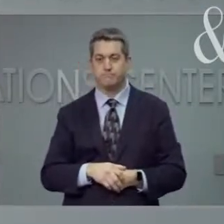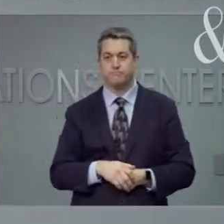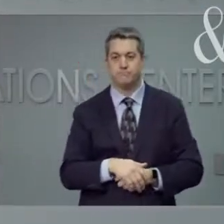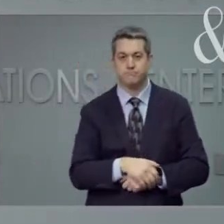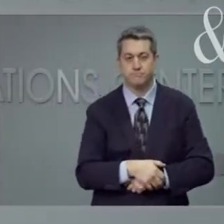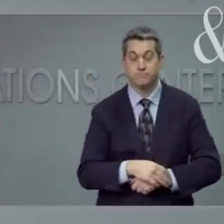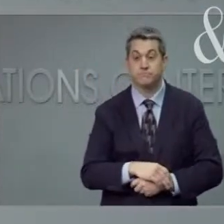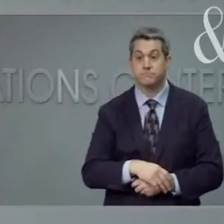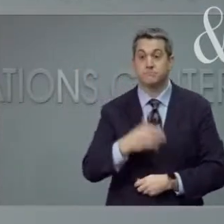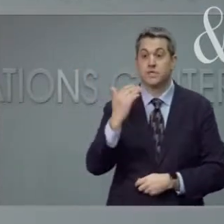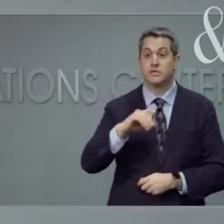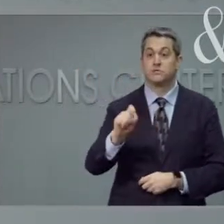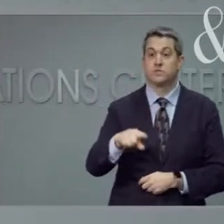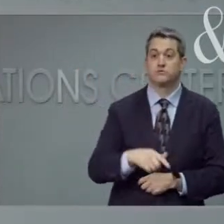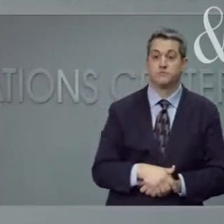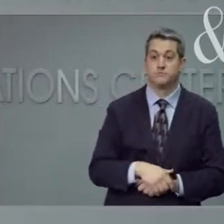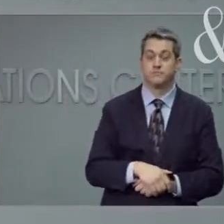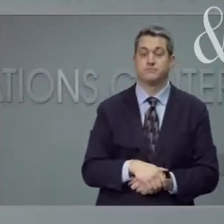Next question, please.